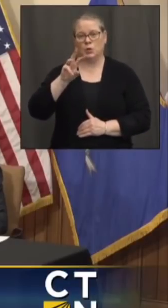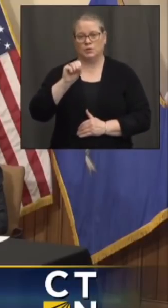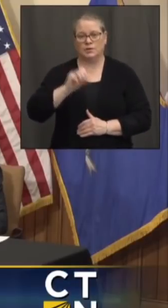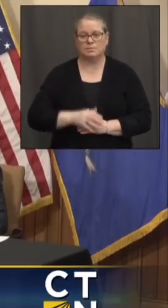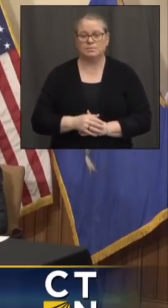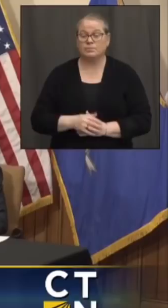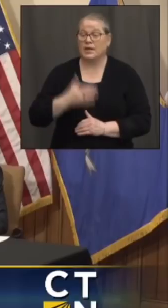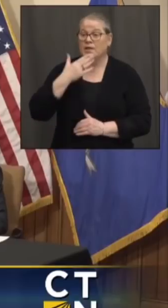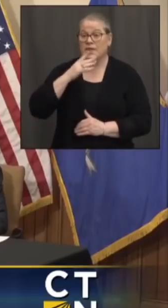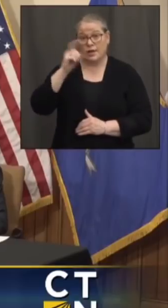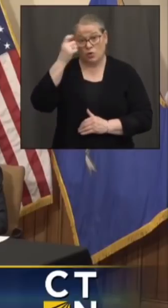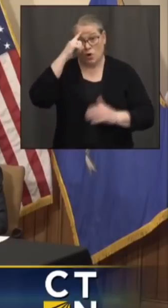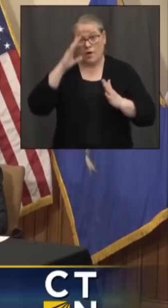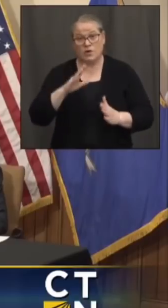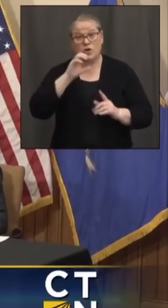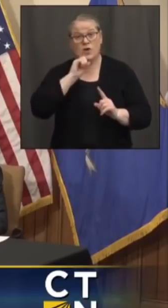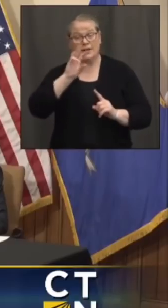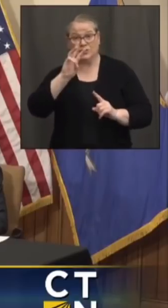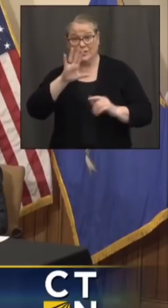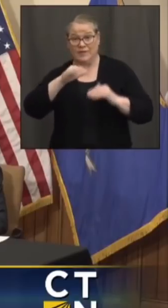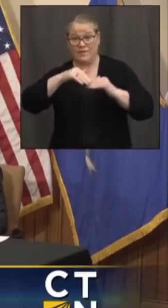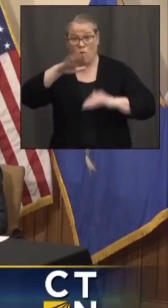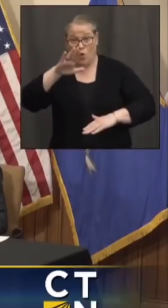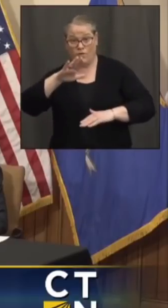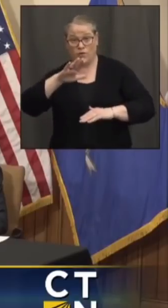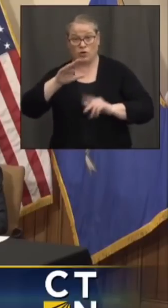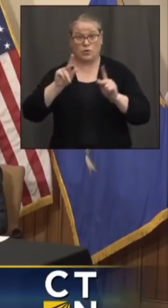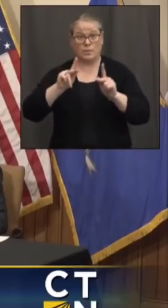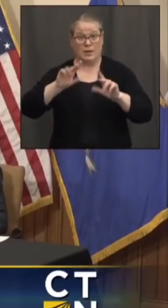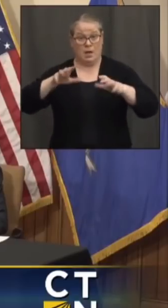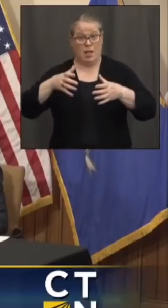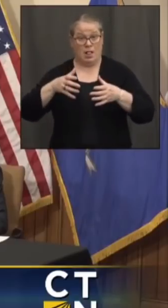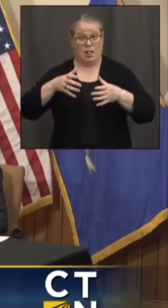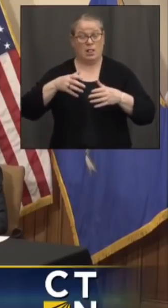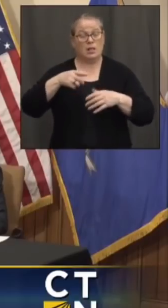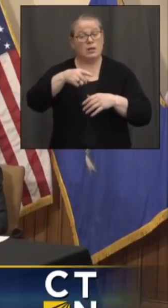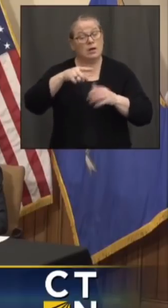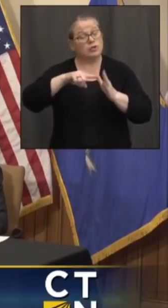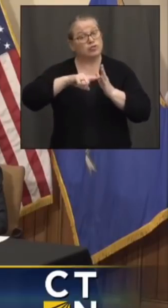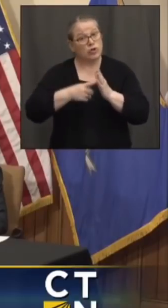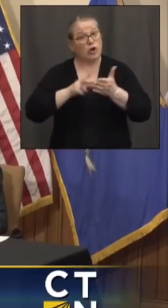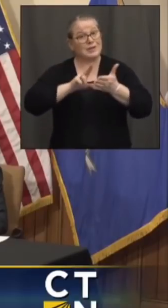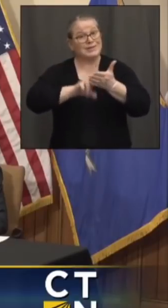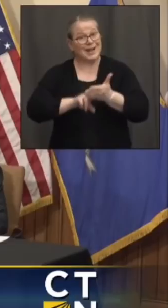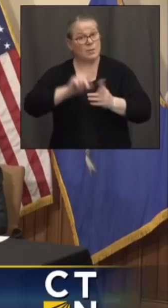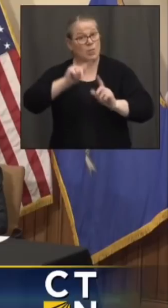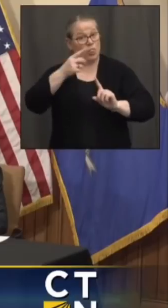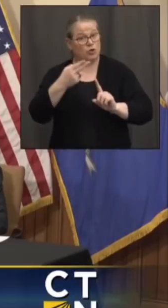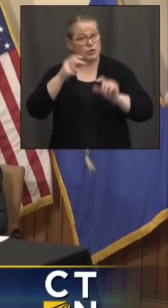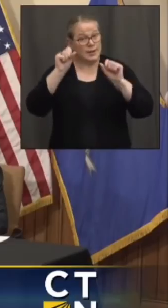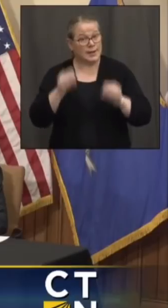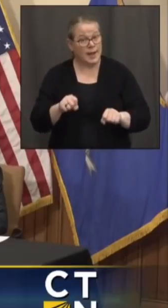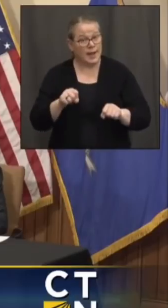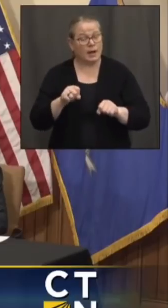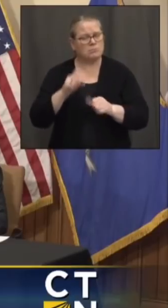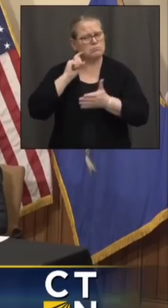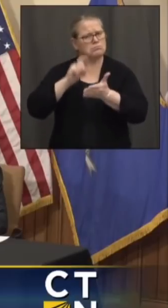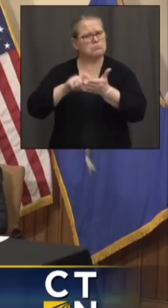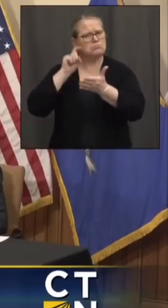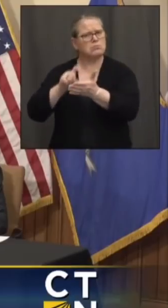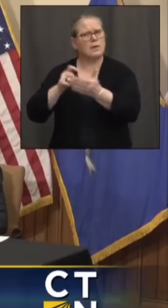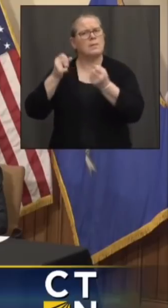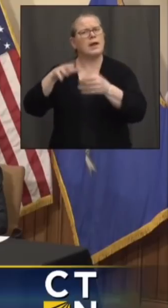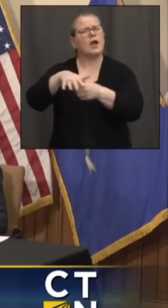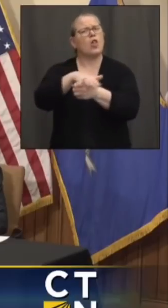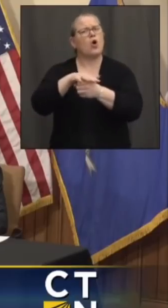the 65 and older population. You're saying that they can start signing up on Thursday, but we're seeing many local health districts telling them